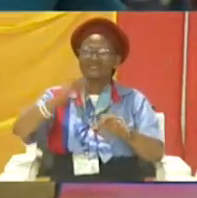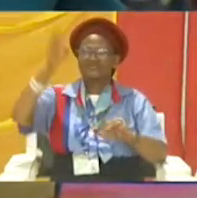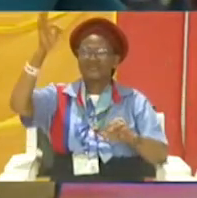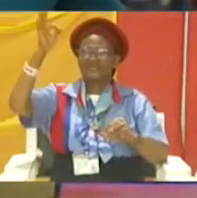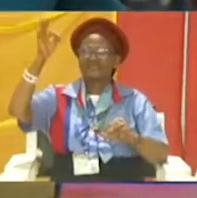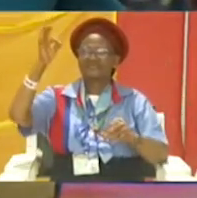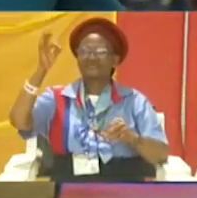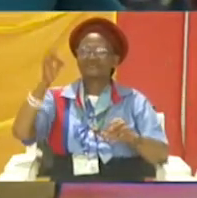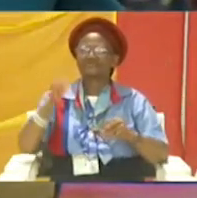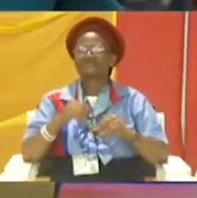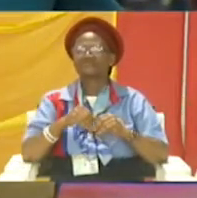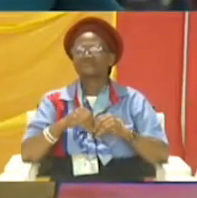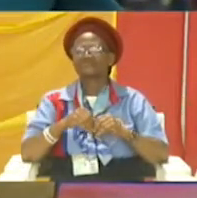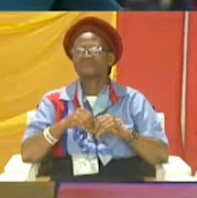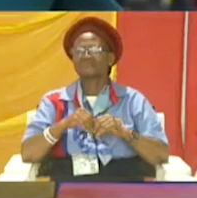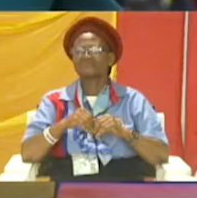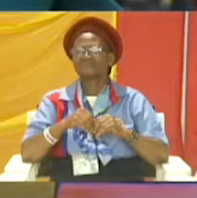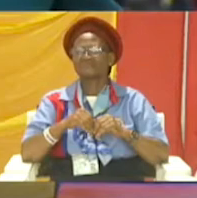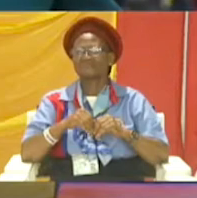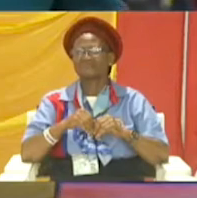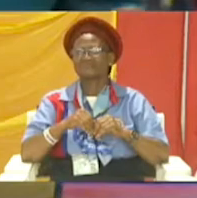spiritual, the